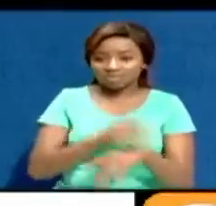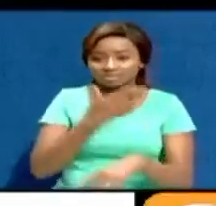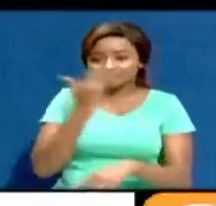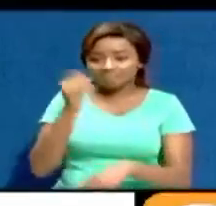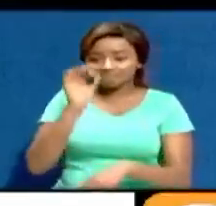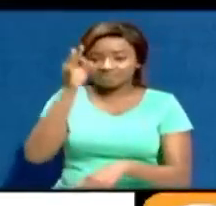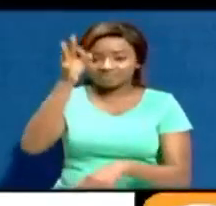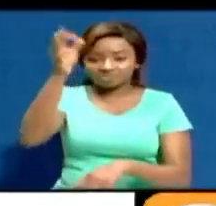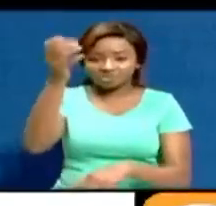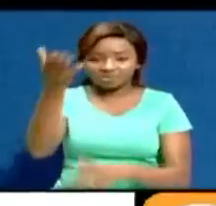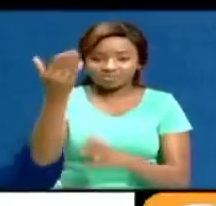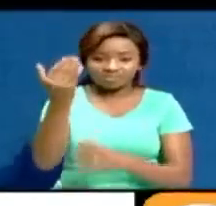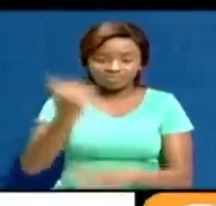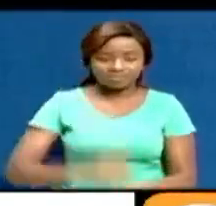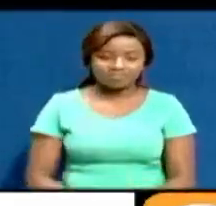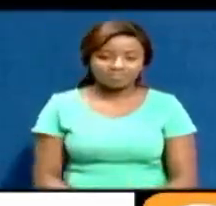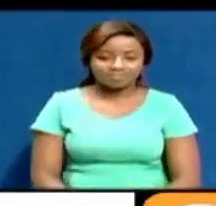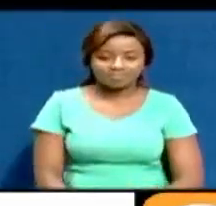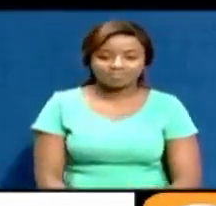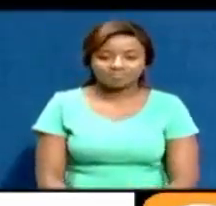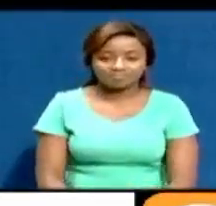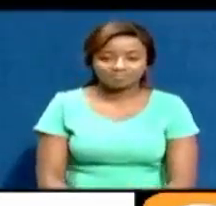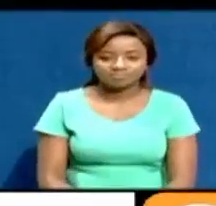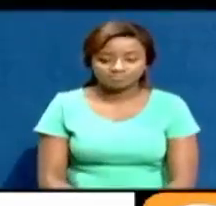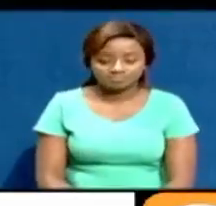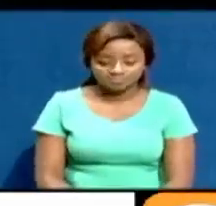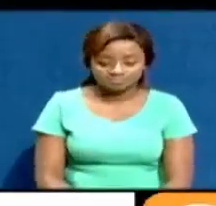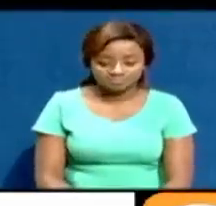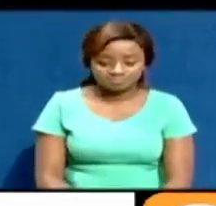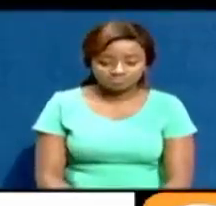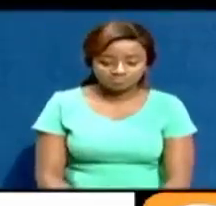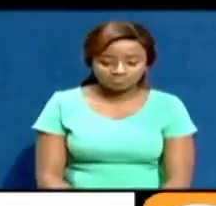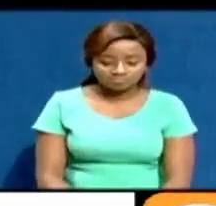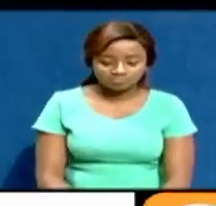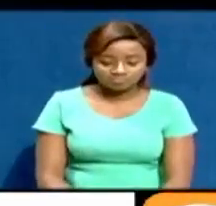future for generations to come. Laura Otieno, Citizen TV.